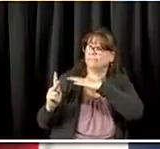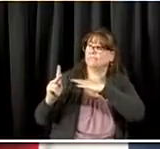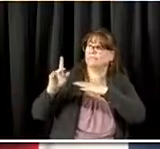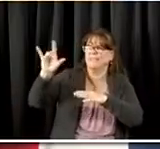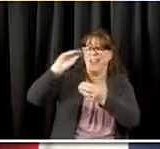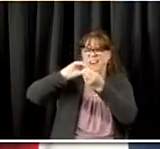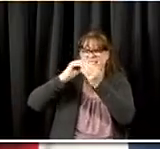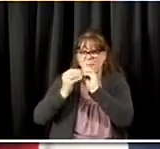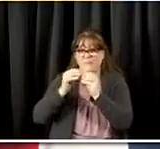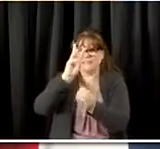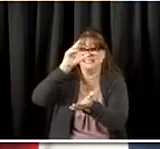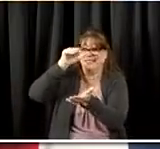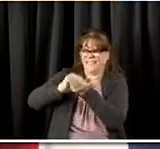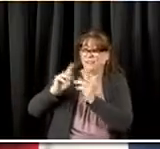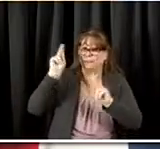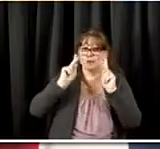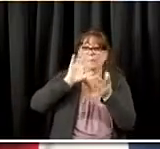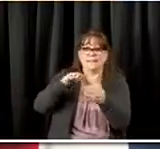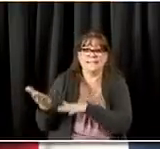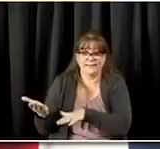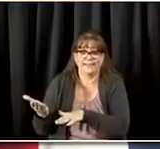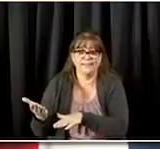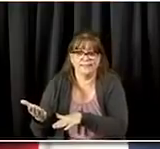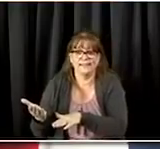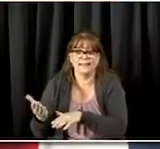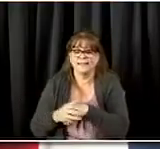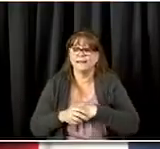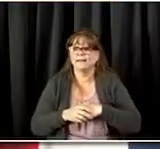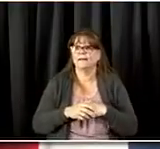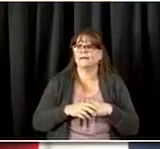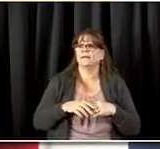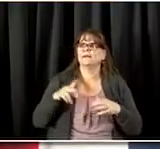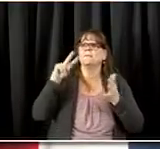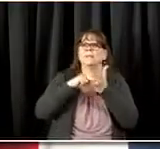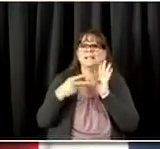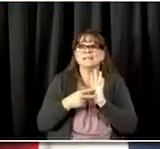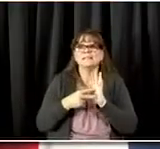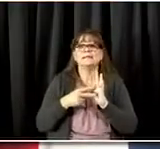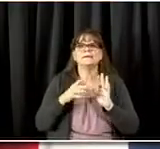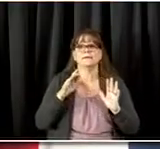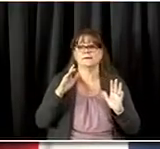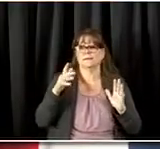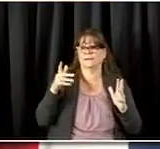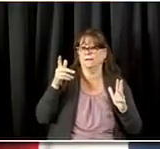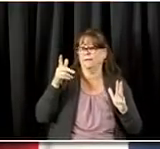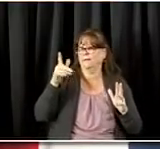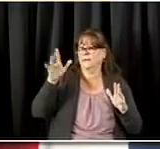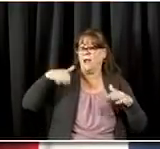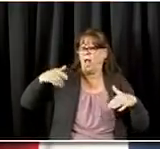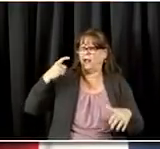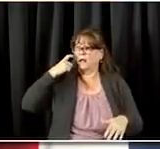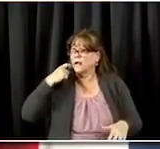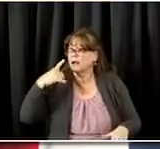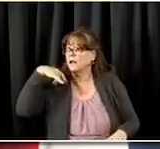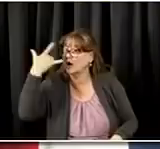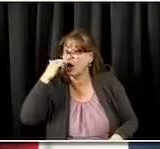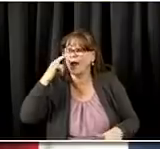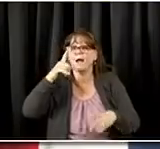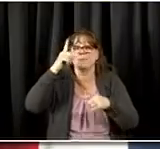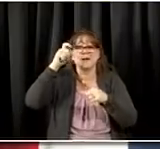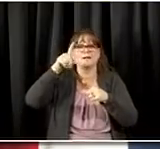lagging indicator, so it will be weeks until we see those deaths unfortunately accumulate in the